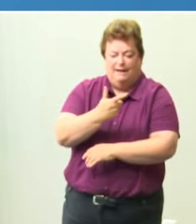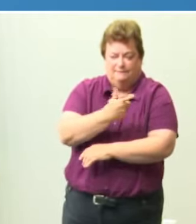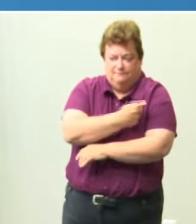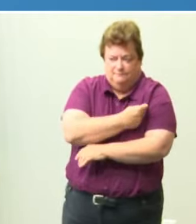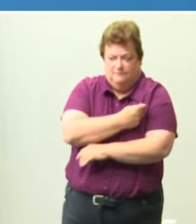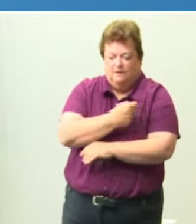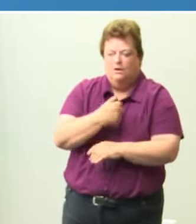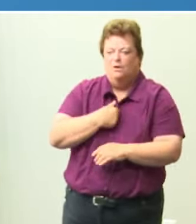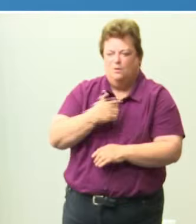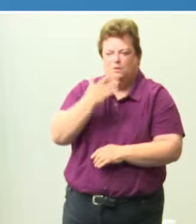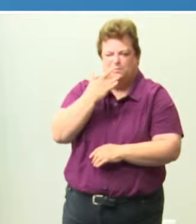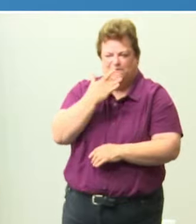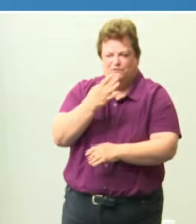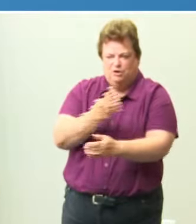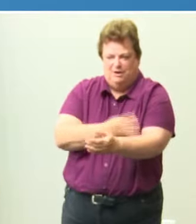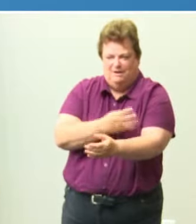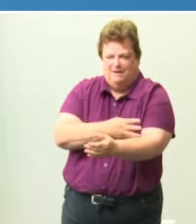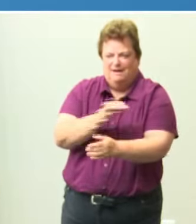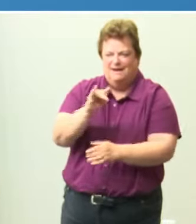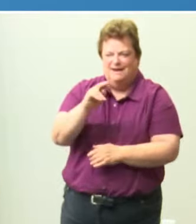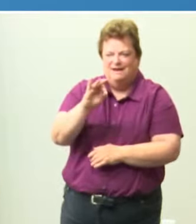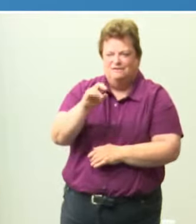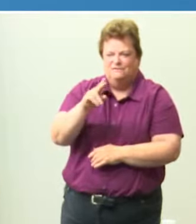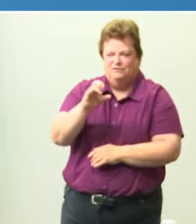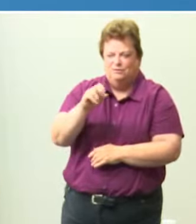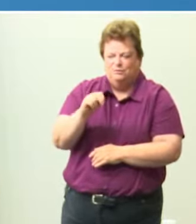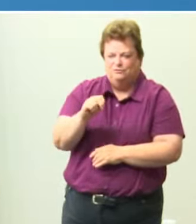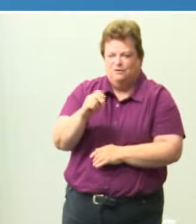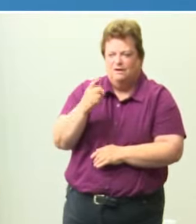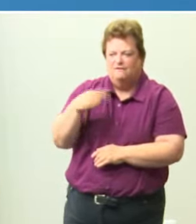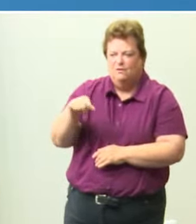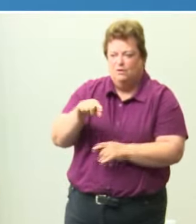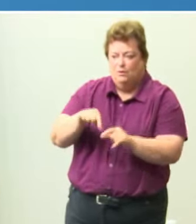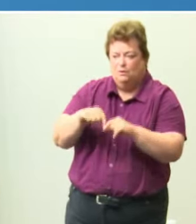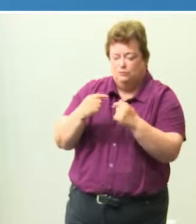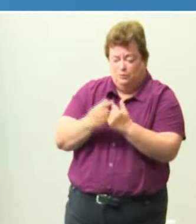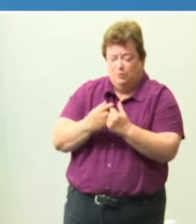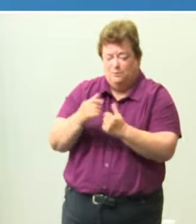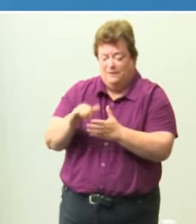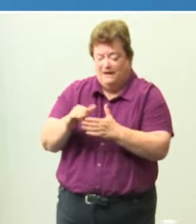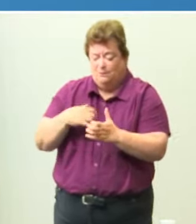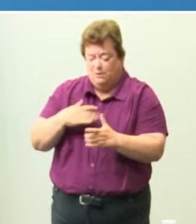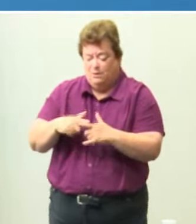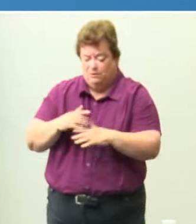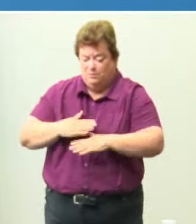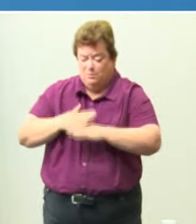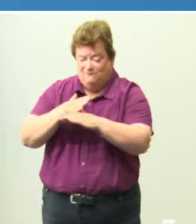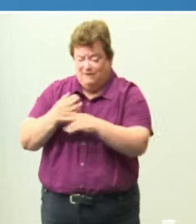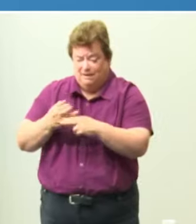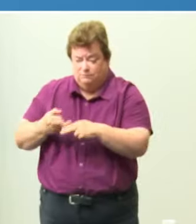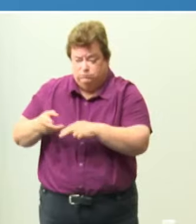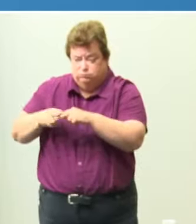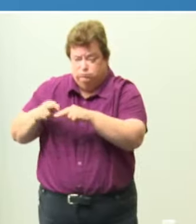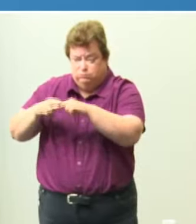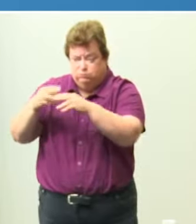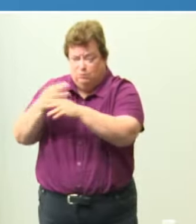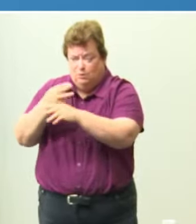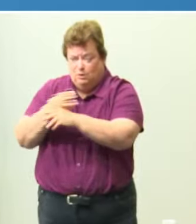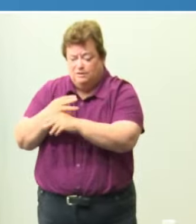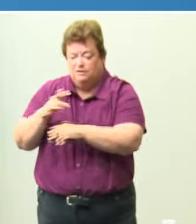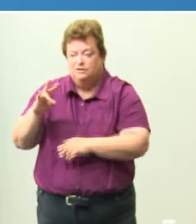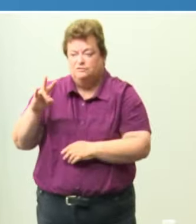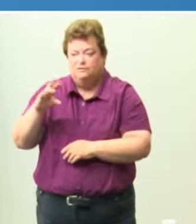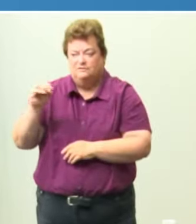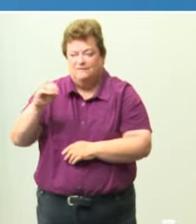the infusion method. The benefits, so in that group that has the disease that you're trying to prevent progression, 70% at